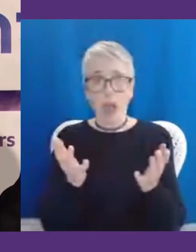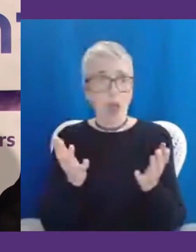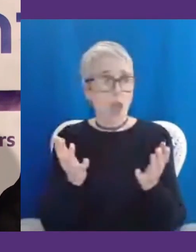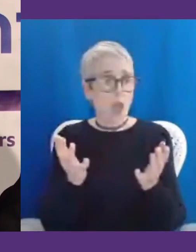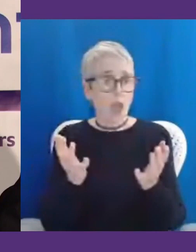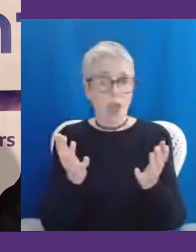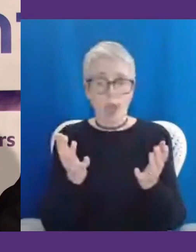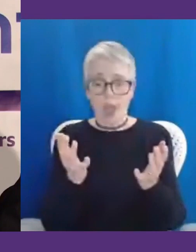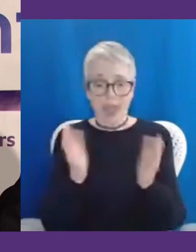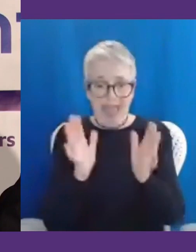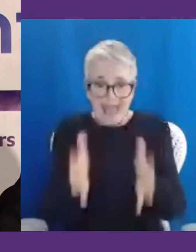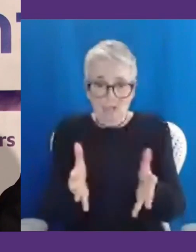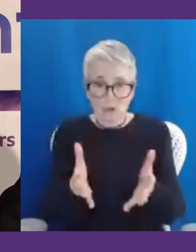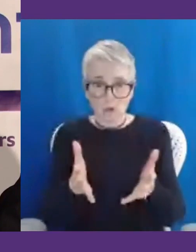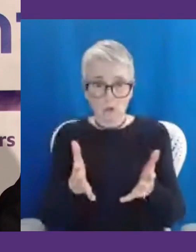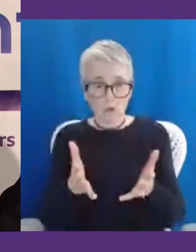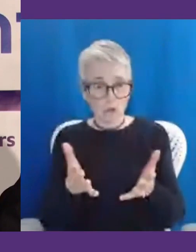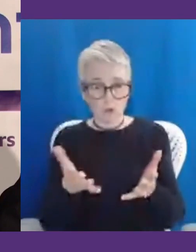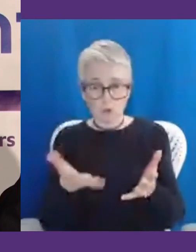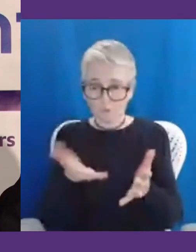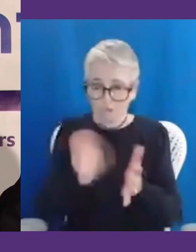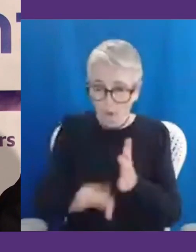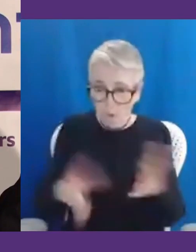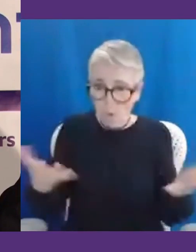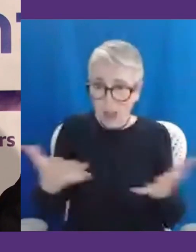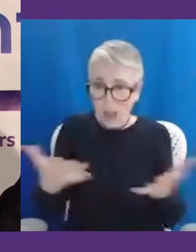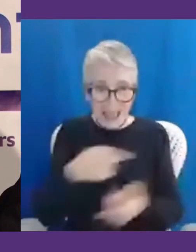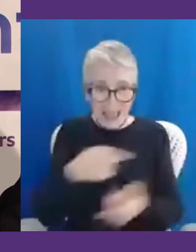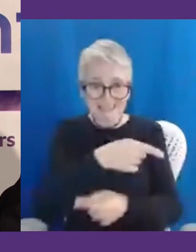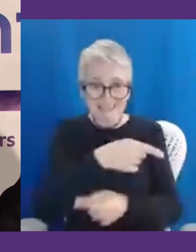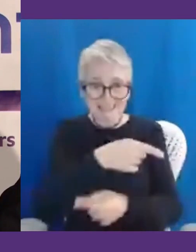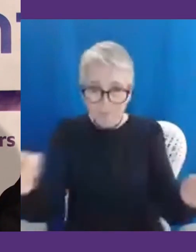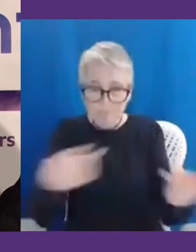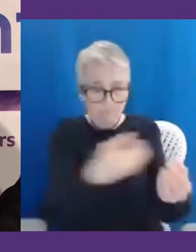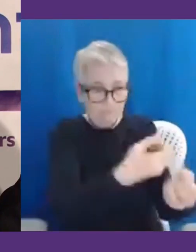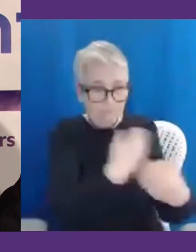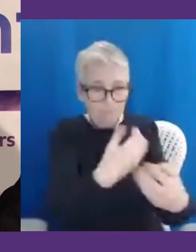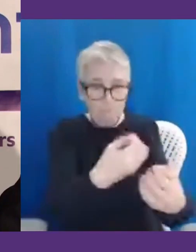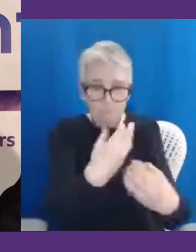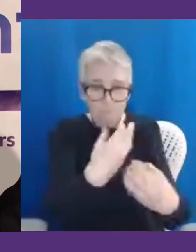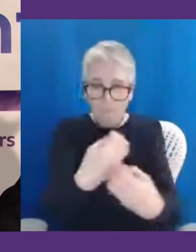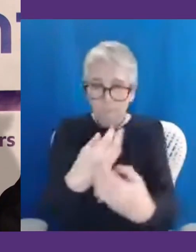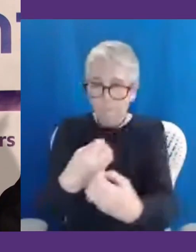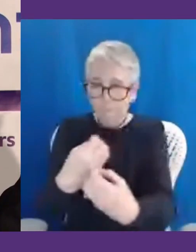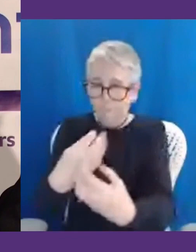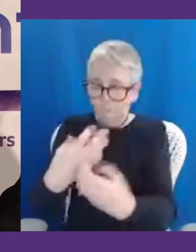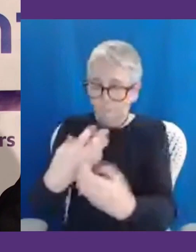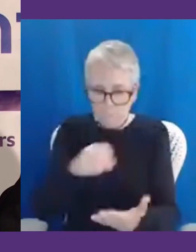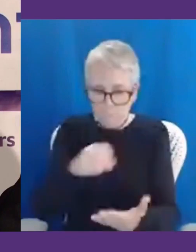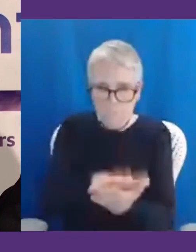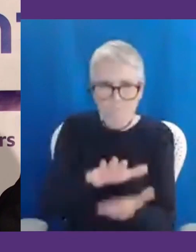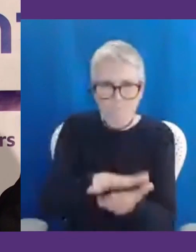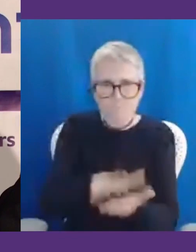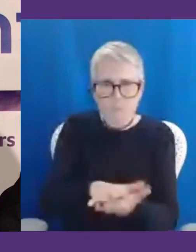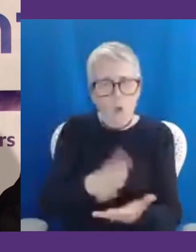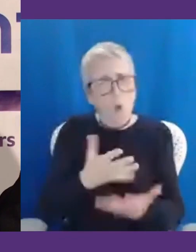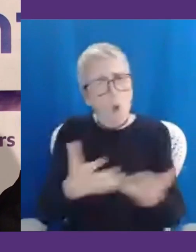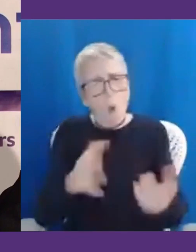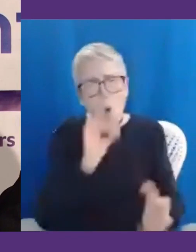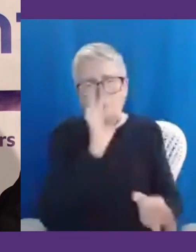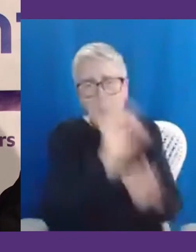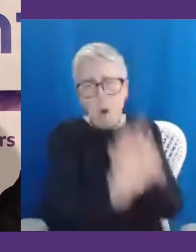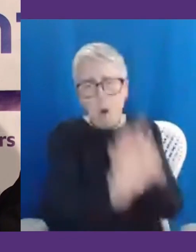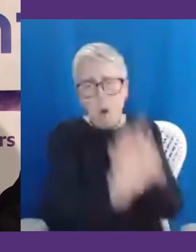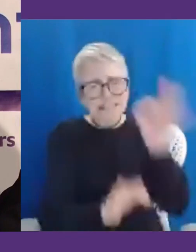about. So it was a huge amount of interviews, discussion, debate, lots of debate, and